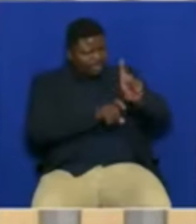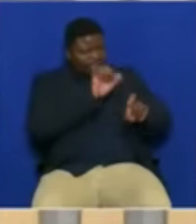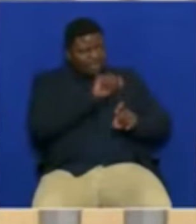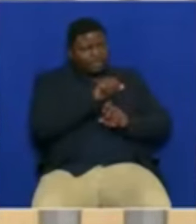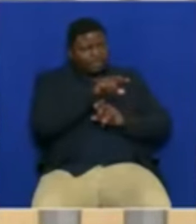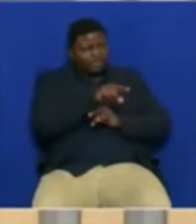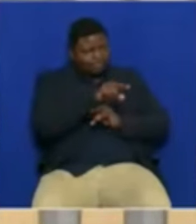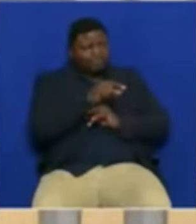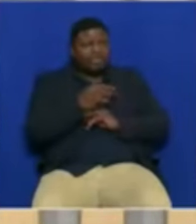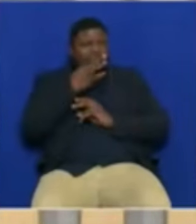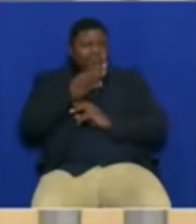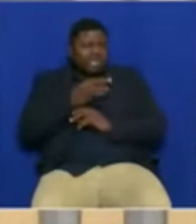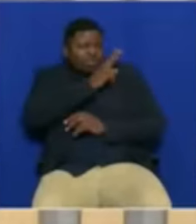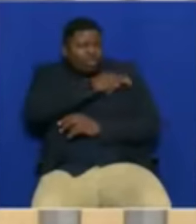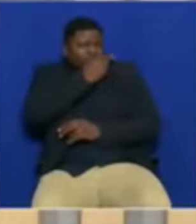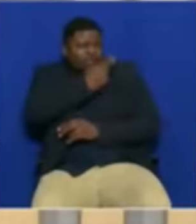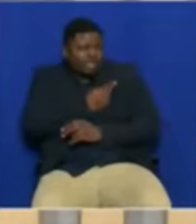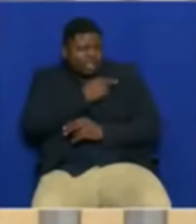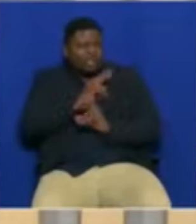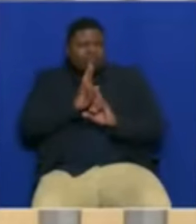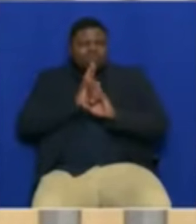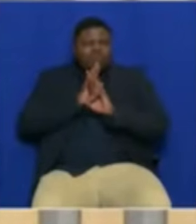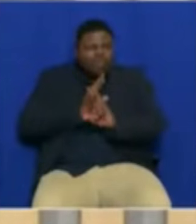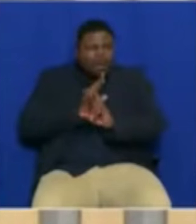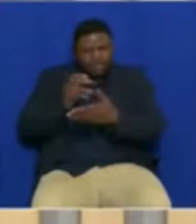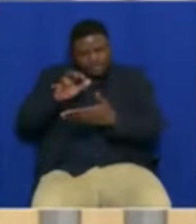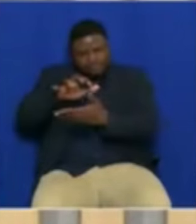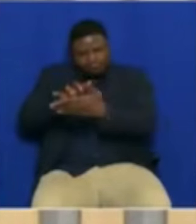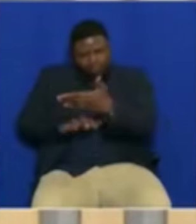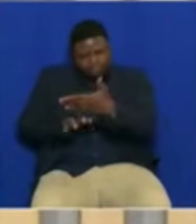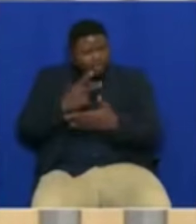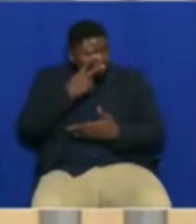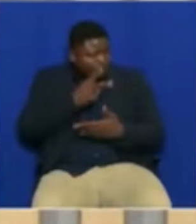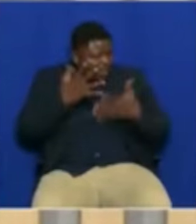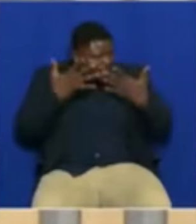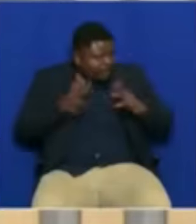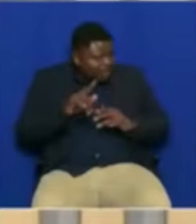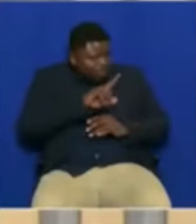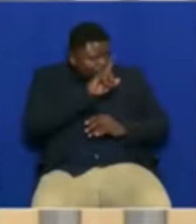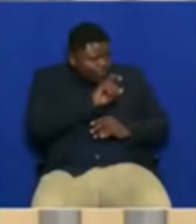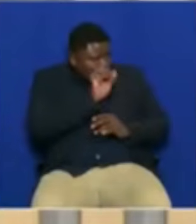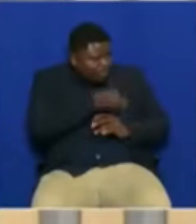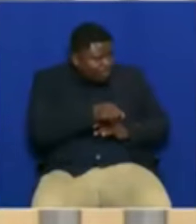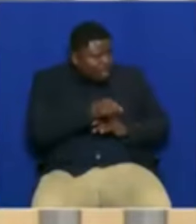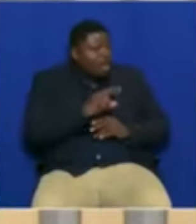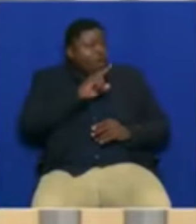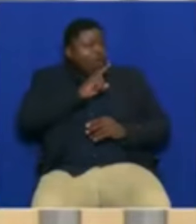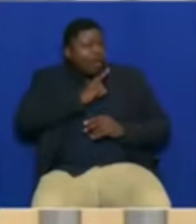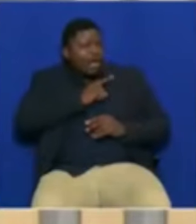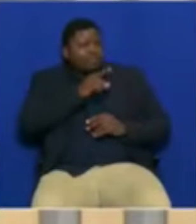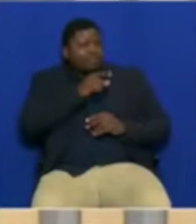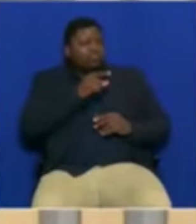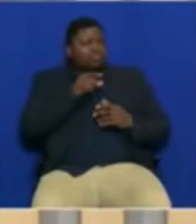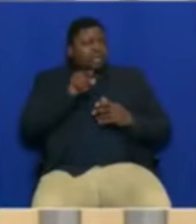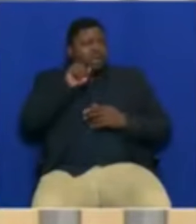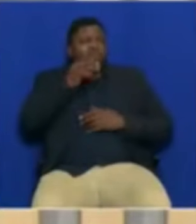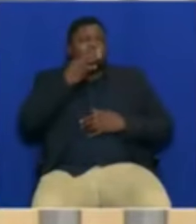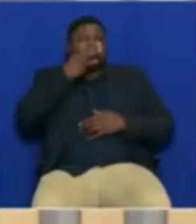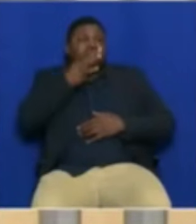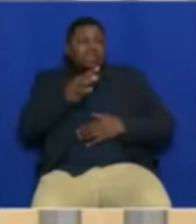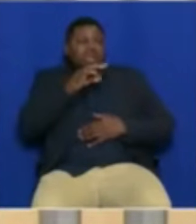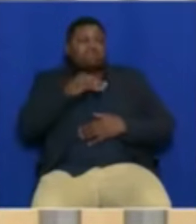Because you said that he was drugged. You're conducting a factual report, which you must respond to General